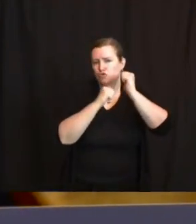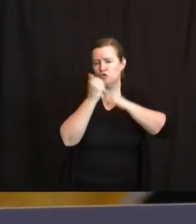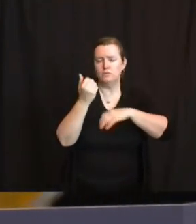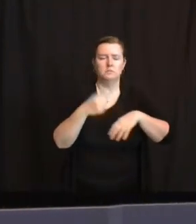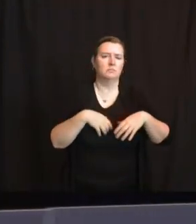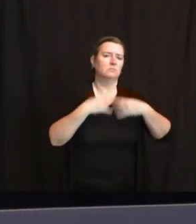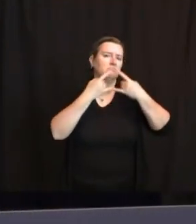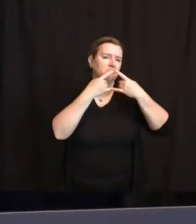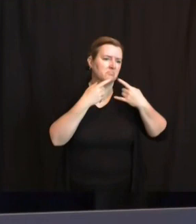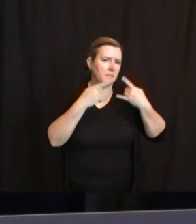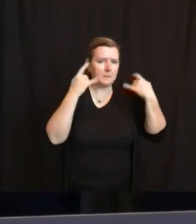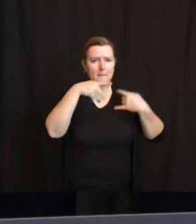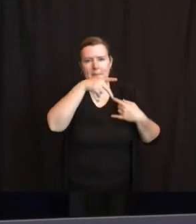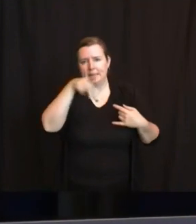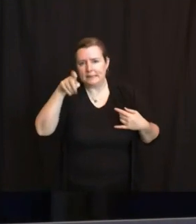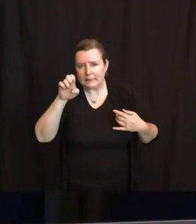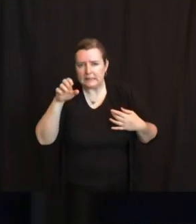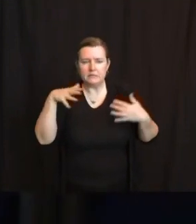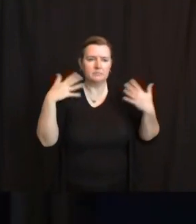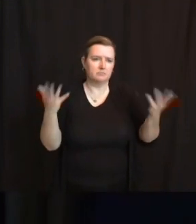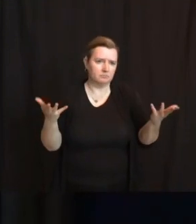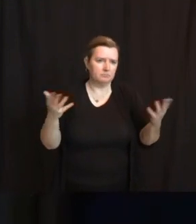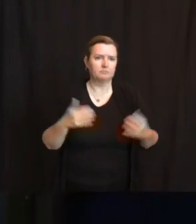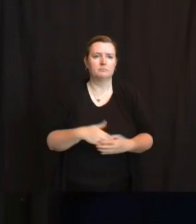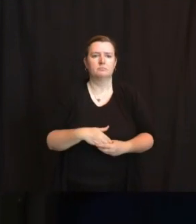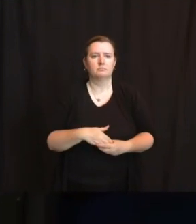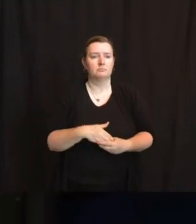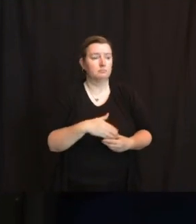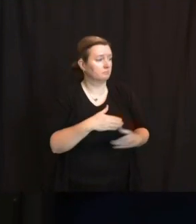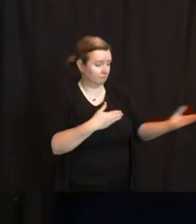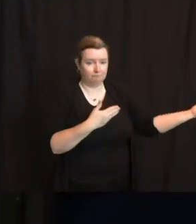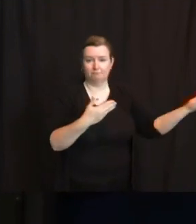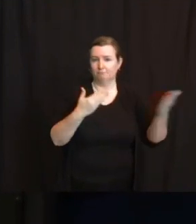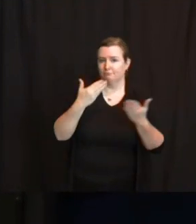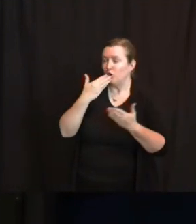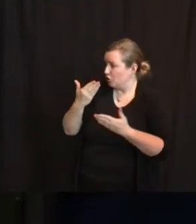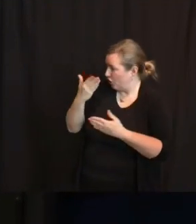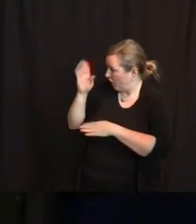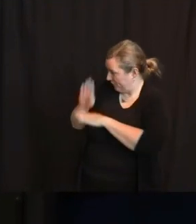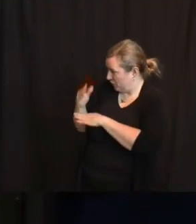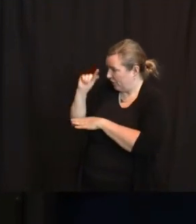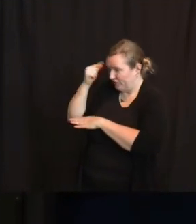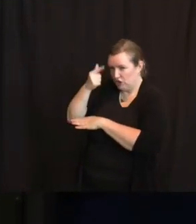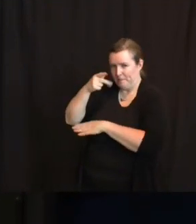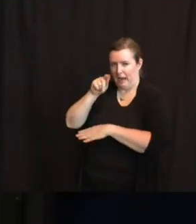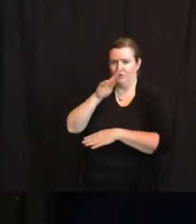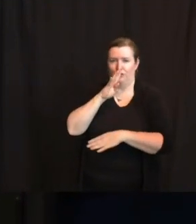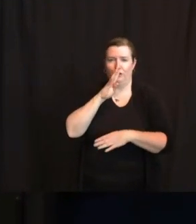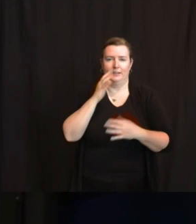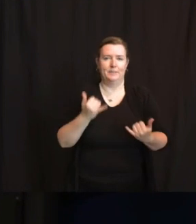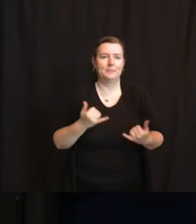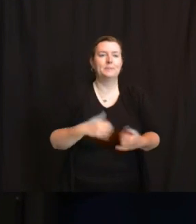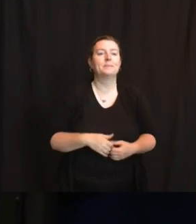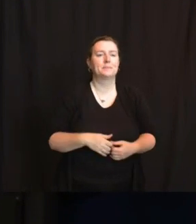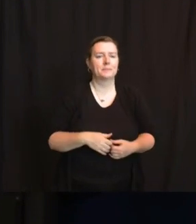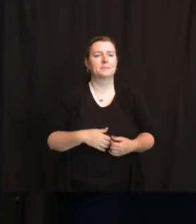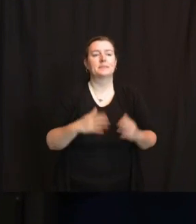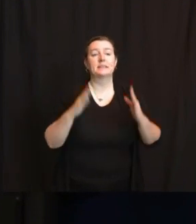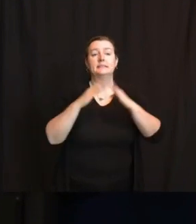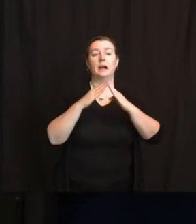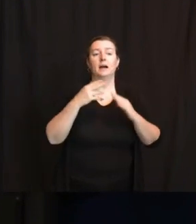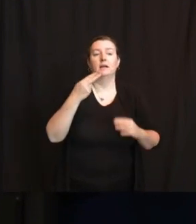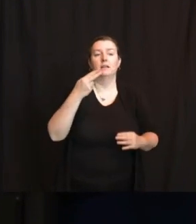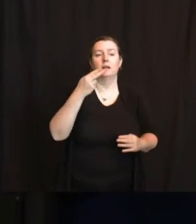you, Governor. Good afternoon, everybody. With regard to last night's compliance, in Hillsborough, a gym owner was cited for an EO